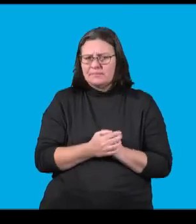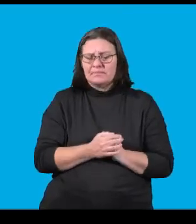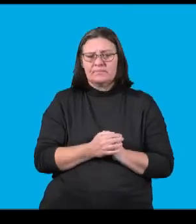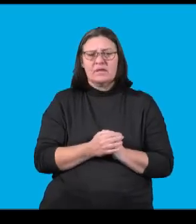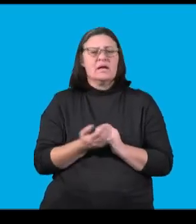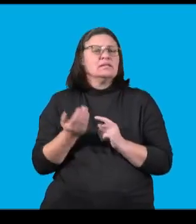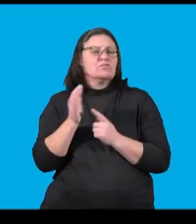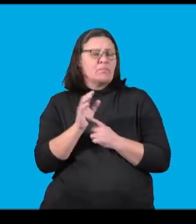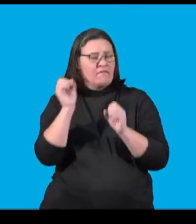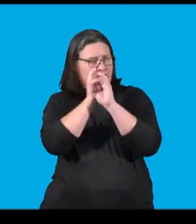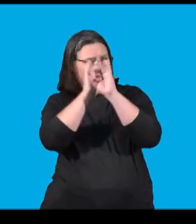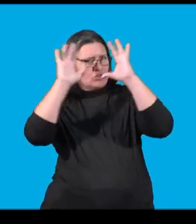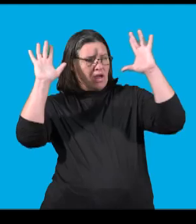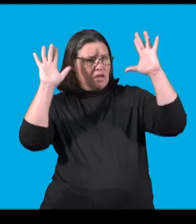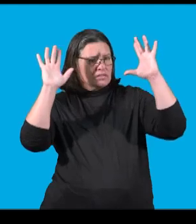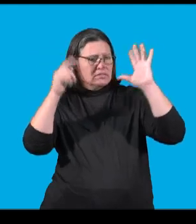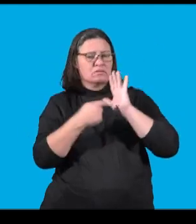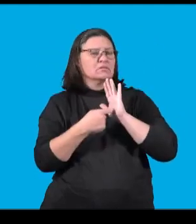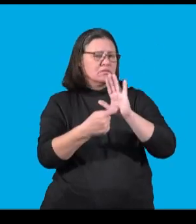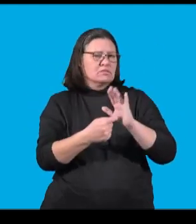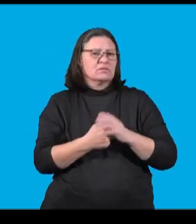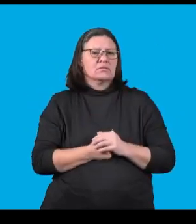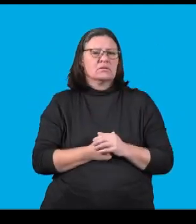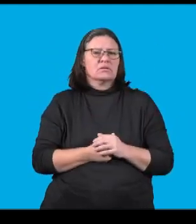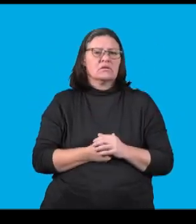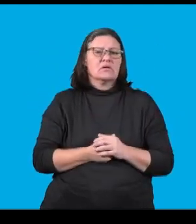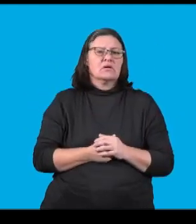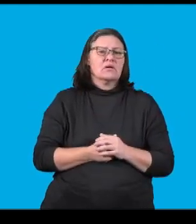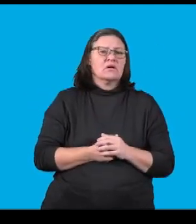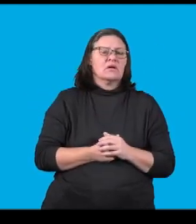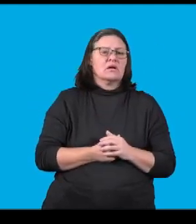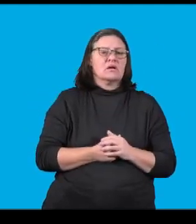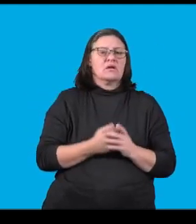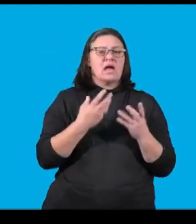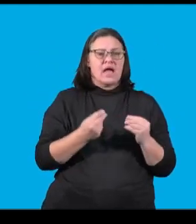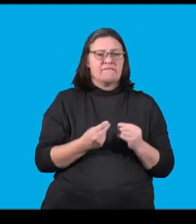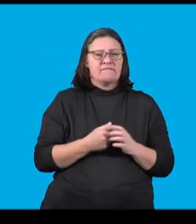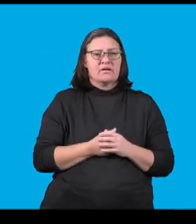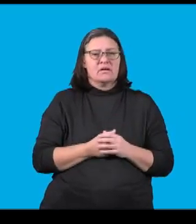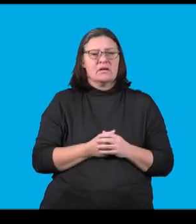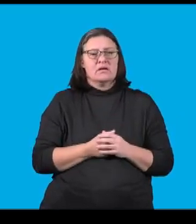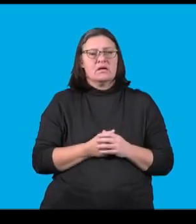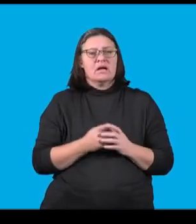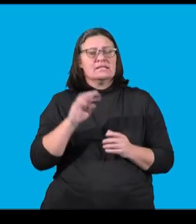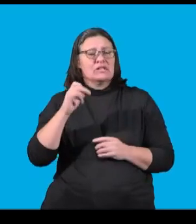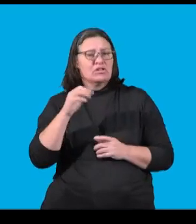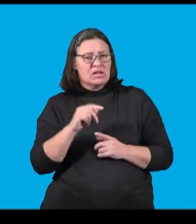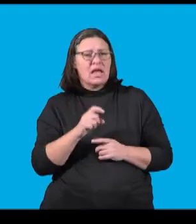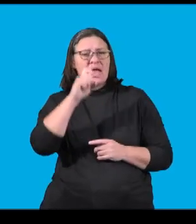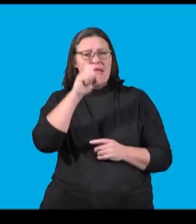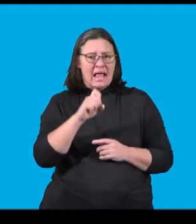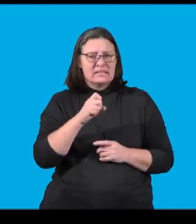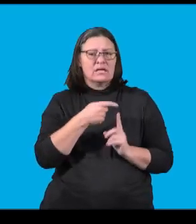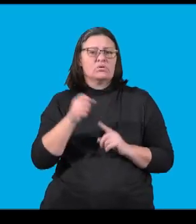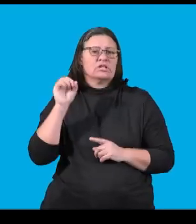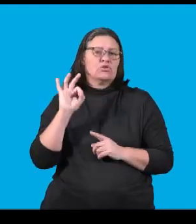as I just showed you just now, visualize what's going on. This is our curve, x squared minus 4. We've got a tangent to this graph at the point x is